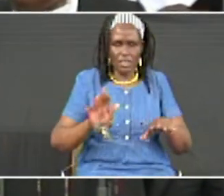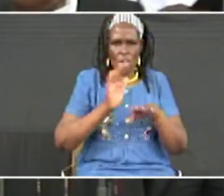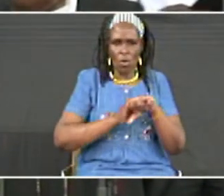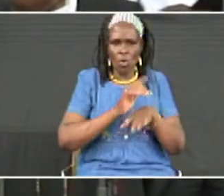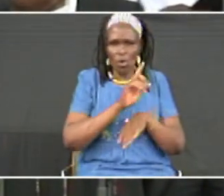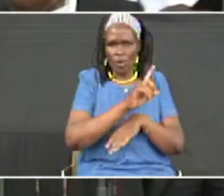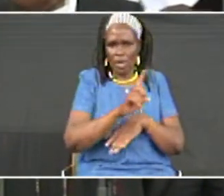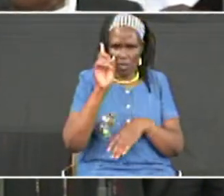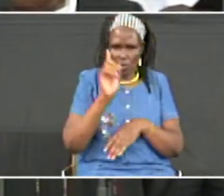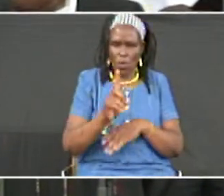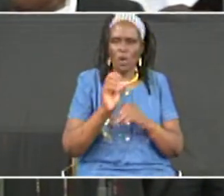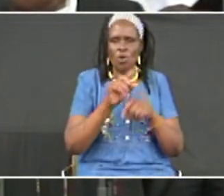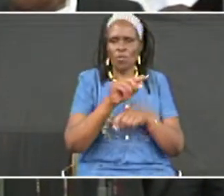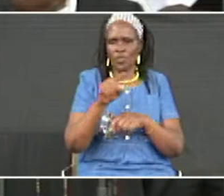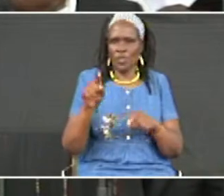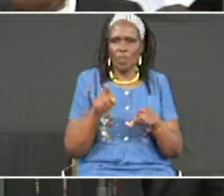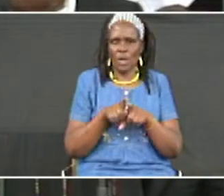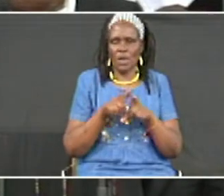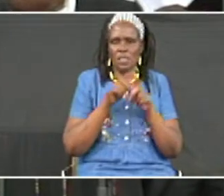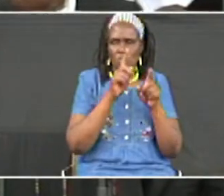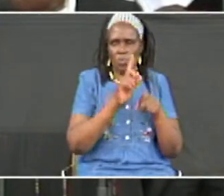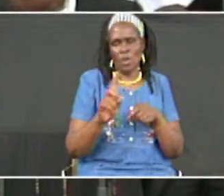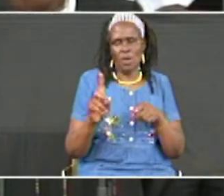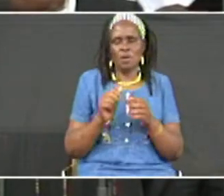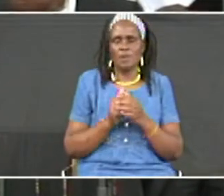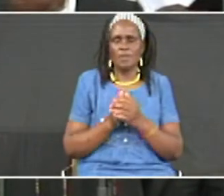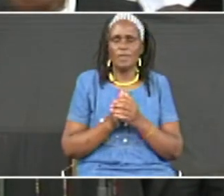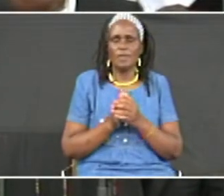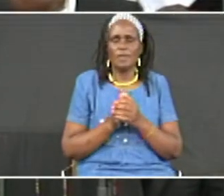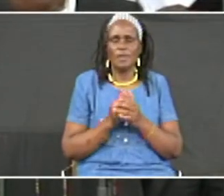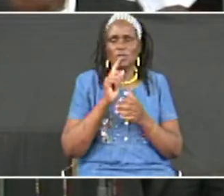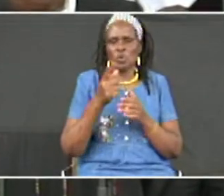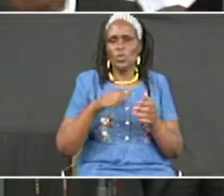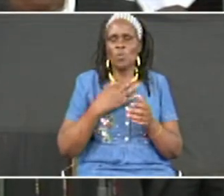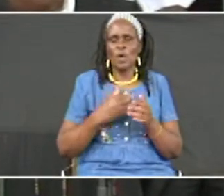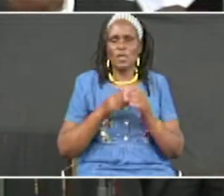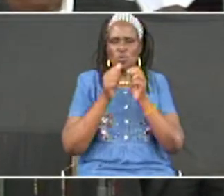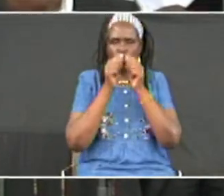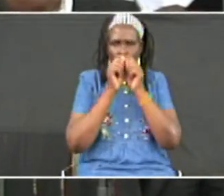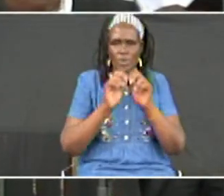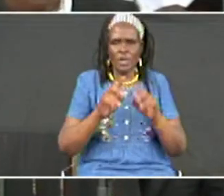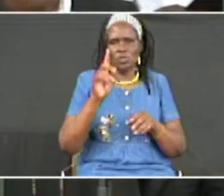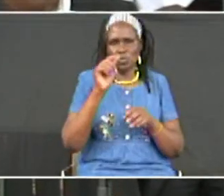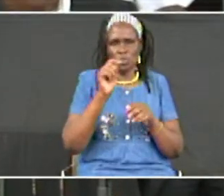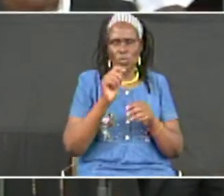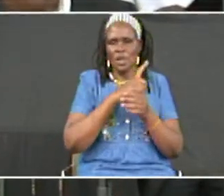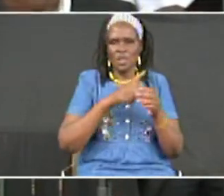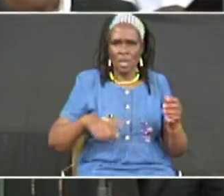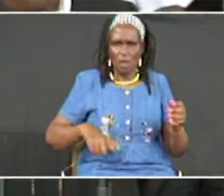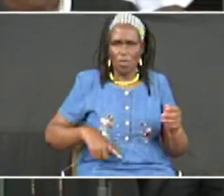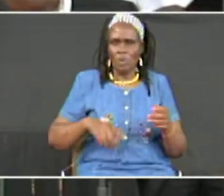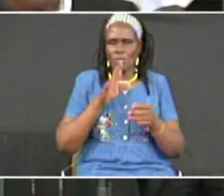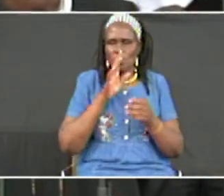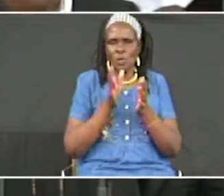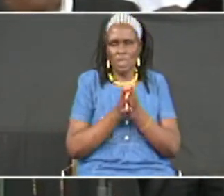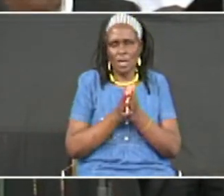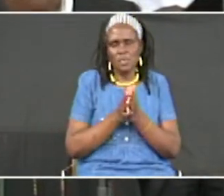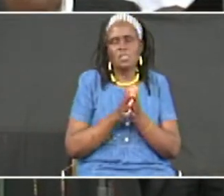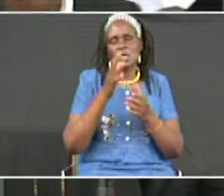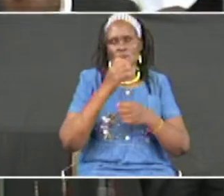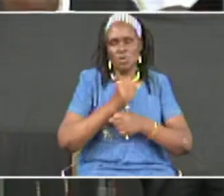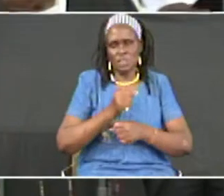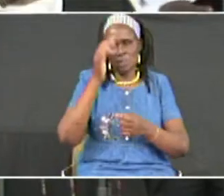one of them as well. So we want to bless you. For Lord, this we ask, trusting and believing in Jesus'